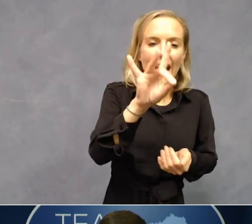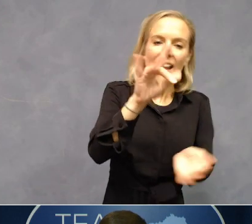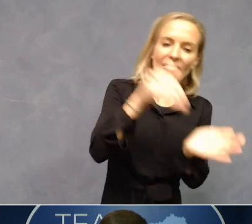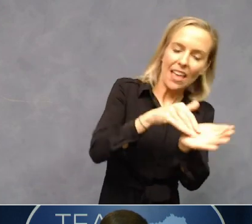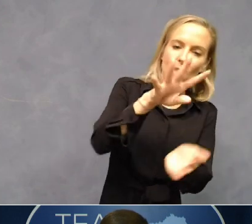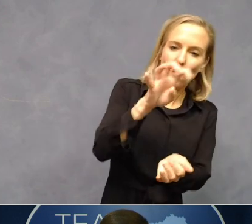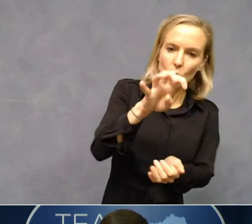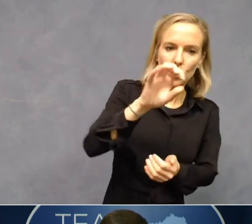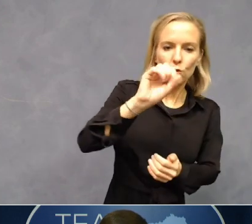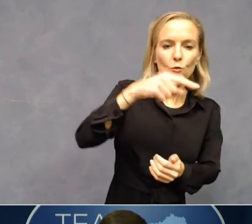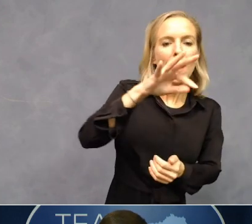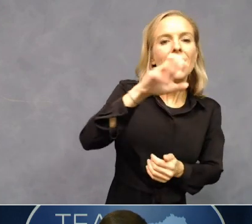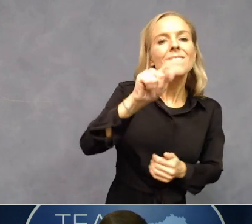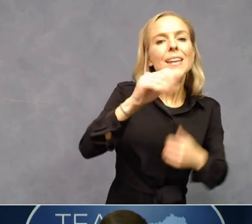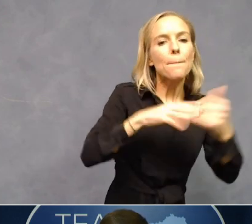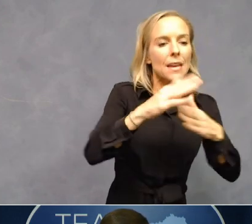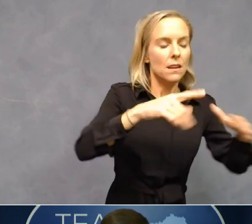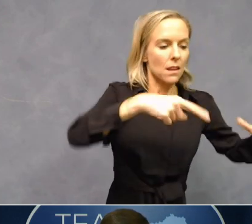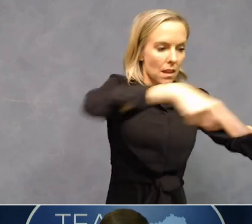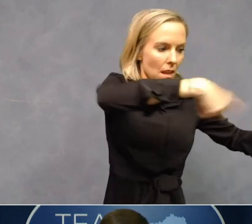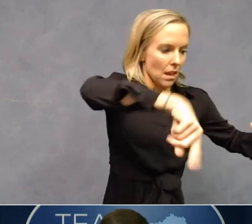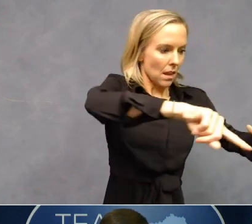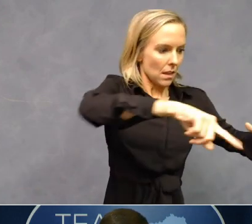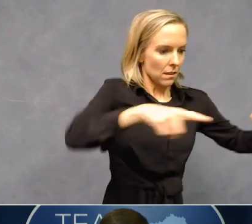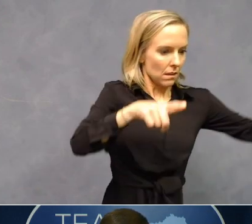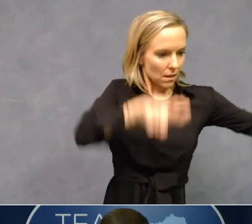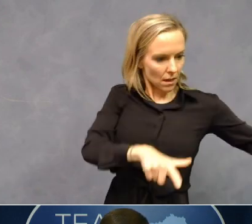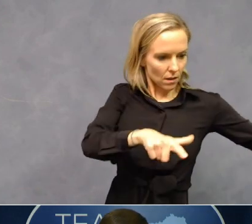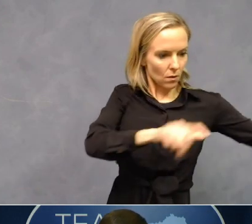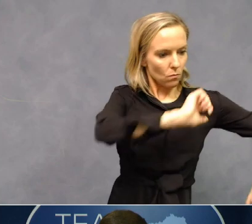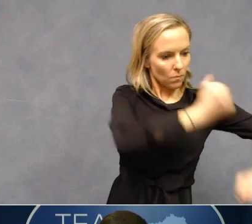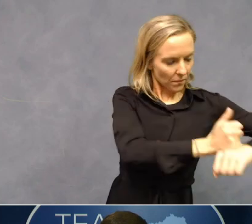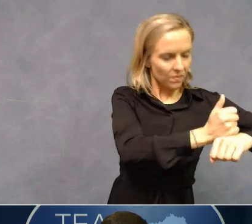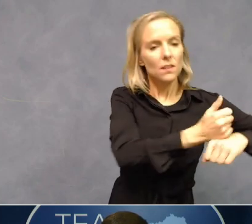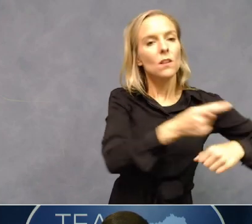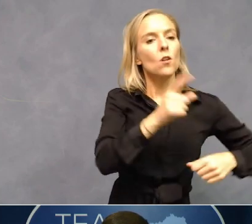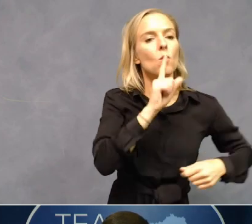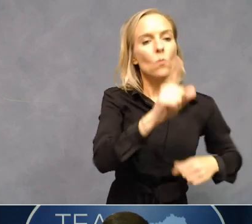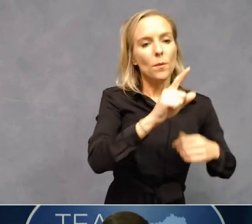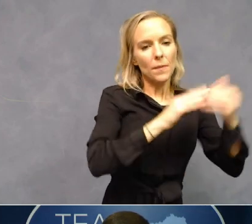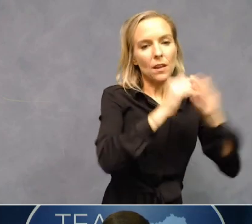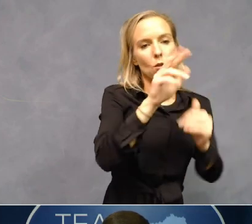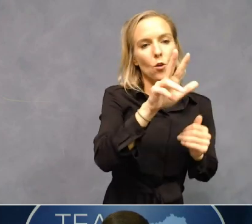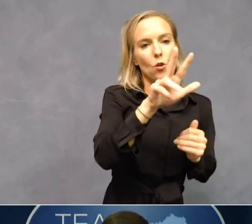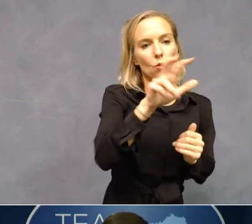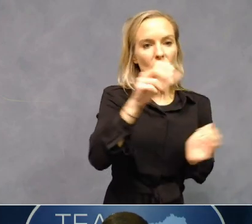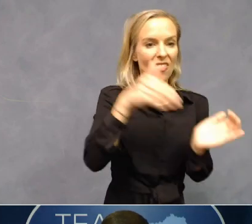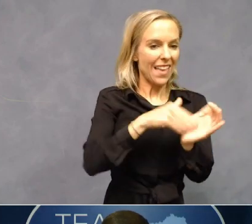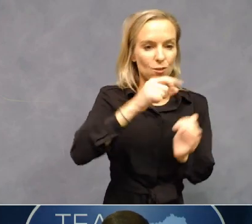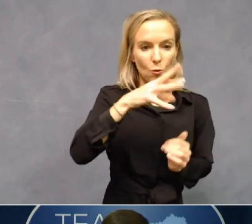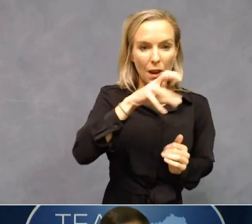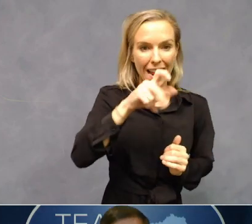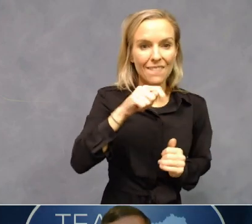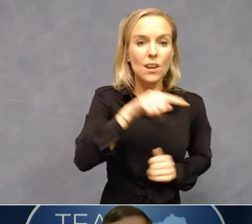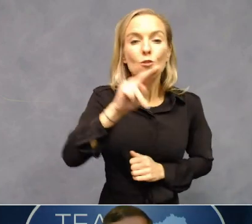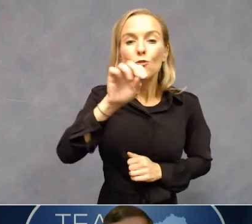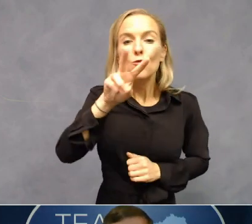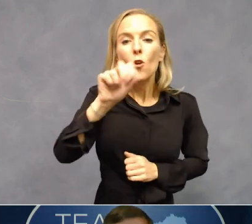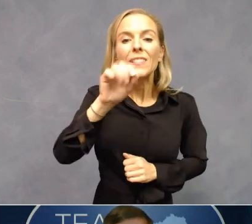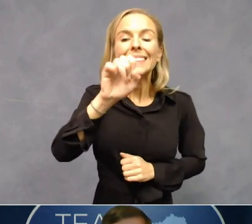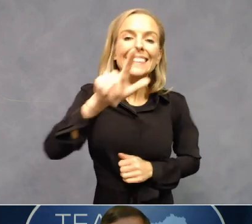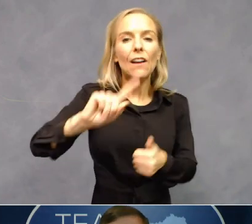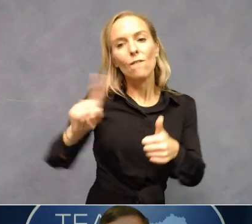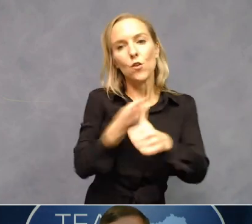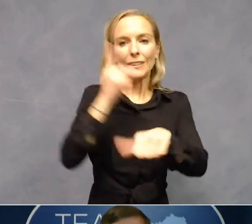Park, which the company plans to grow to over 300,000 square feet. This is Nova Steel's first Kentucky